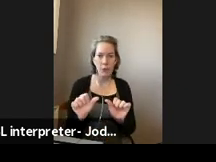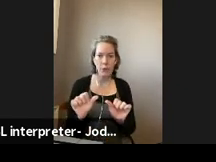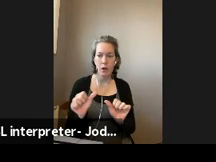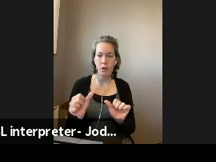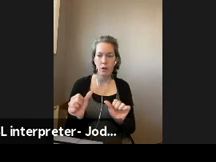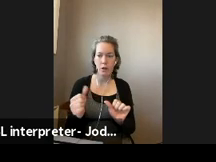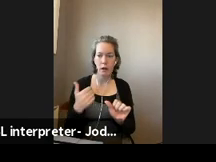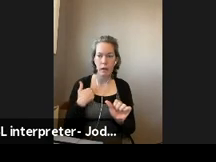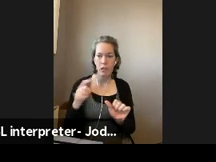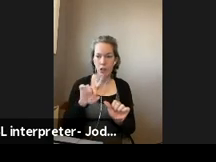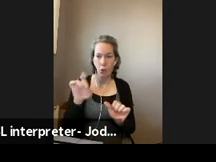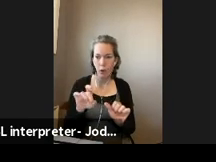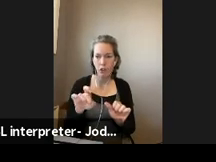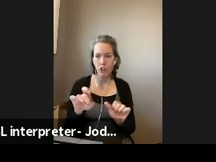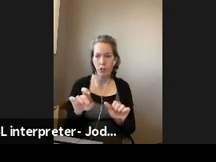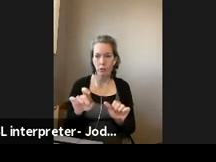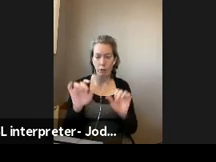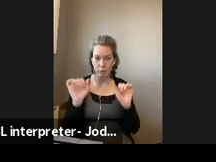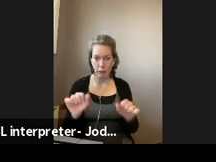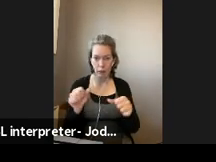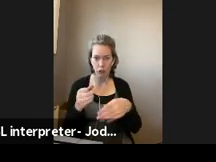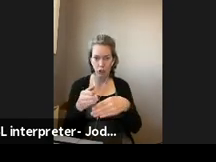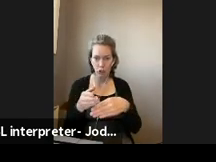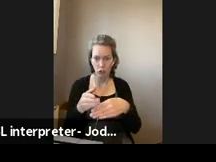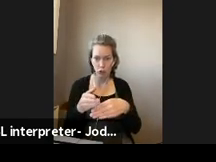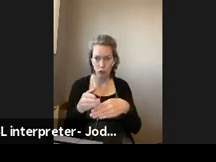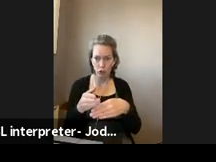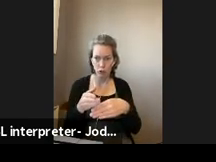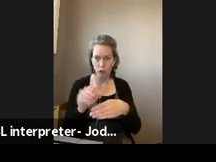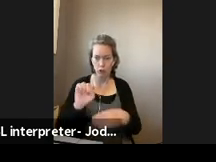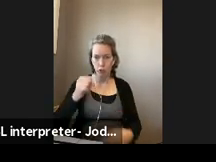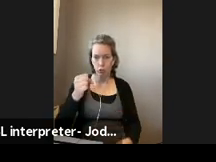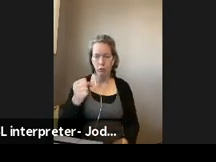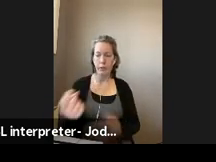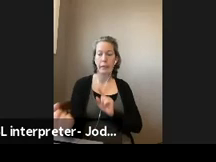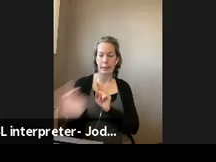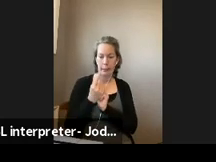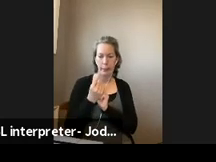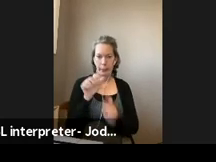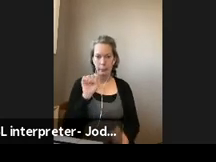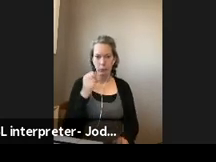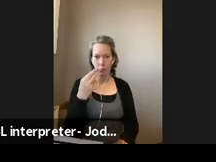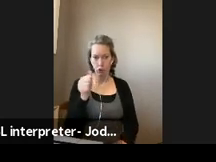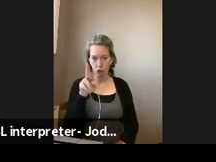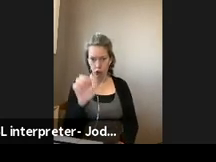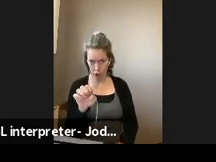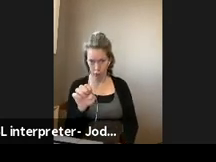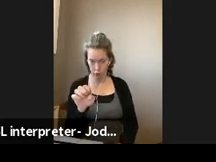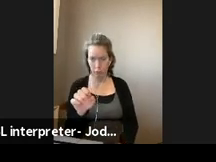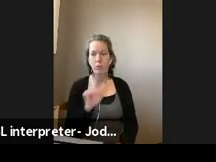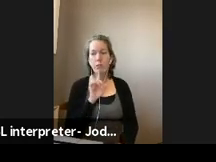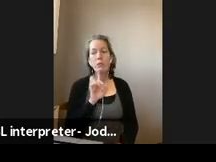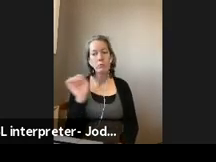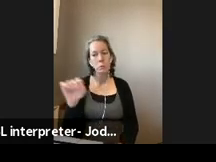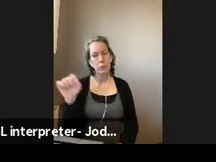able to come to contact share and Absolutely. potentially ask? Okay. Yes, absolutely. Talk about the right